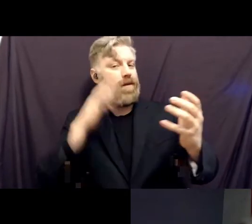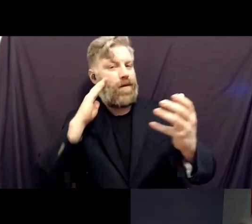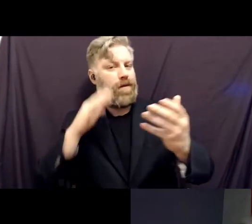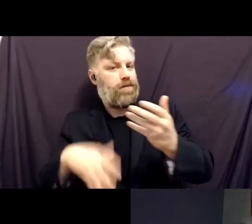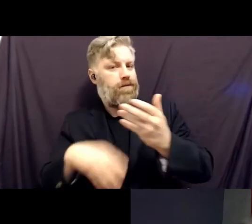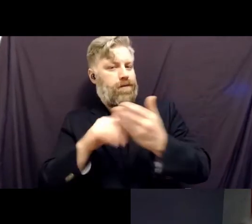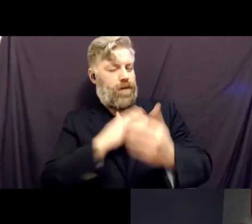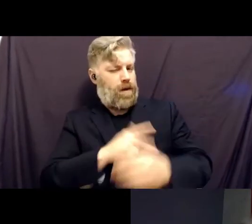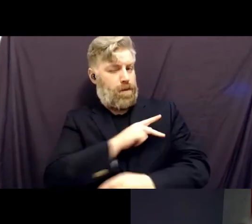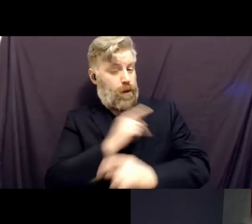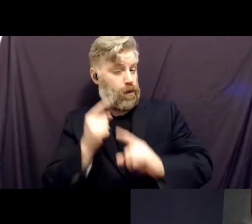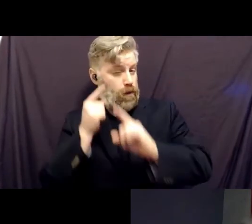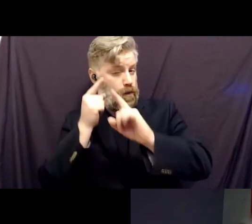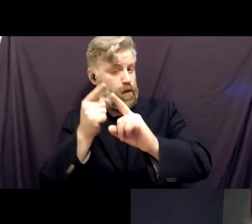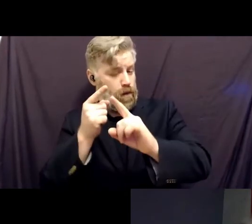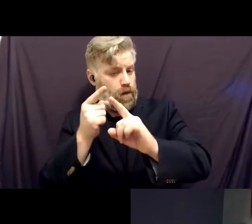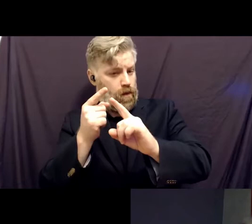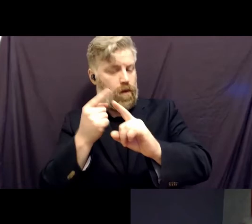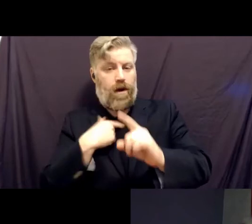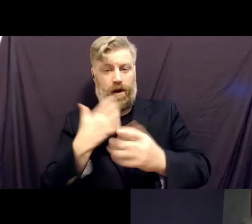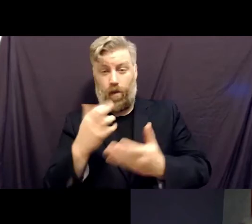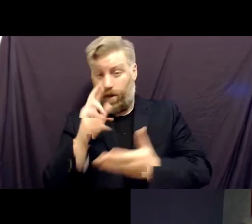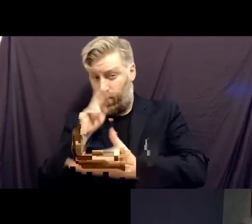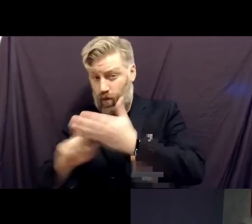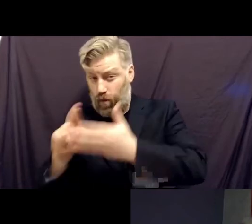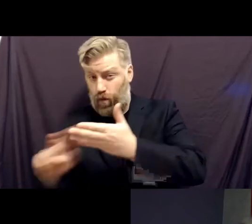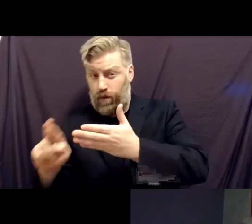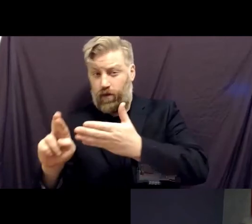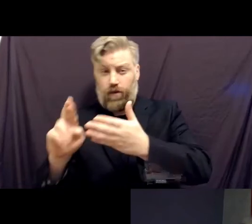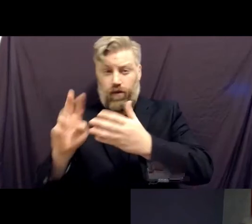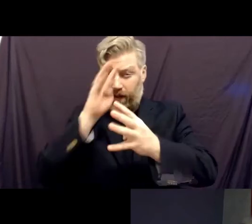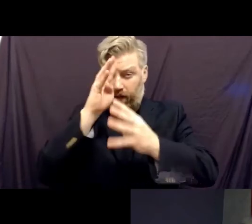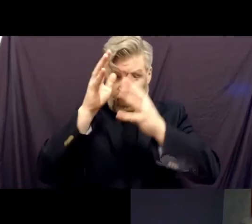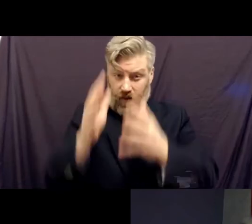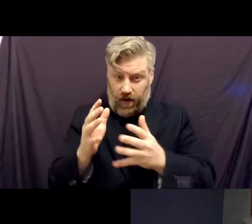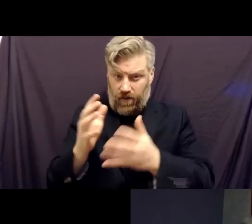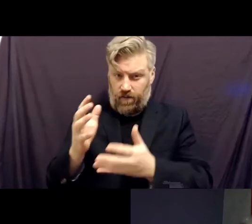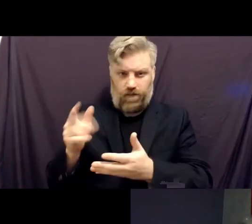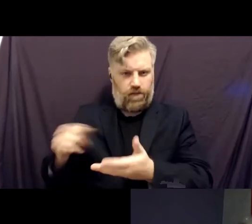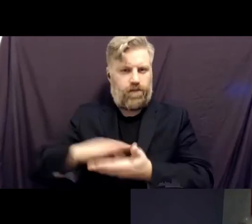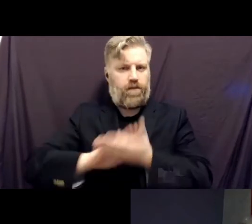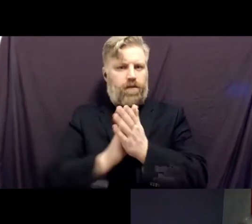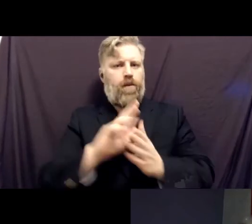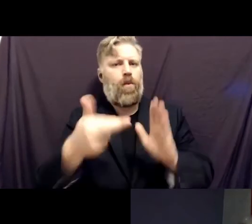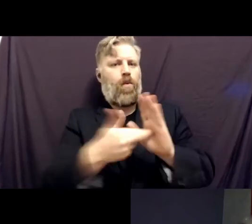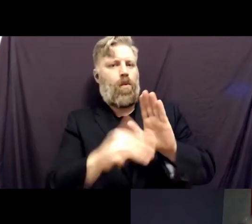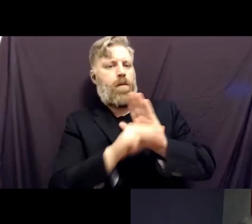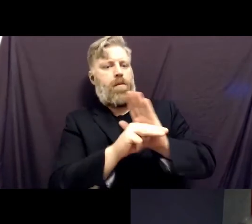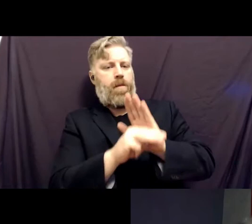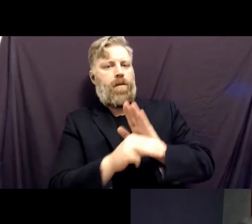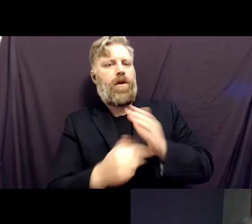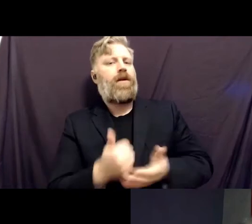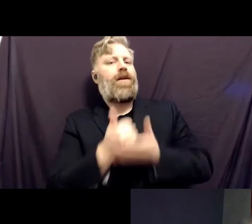to use our research and innovators as role models to speed up